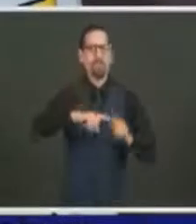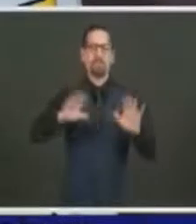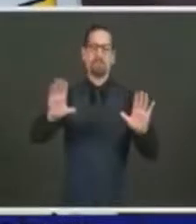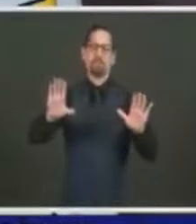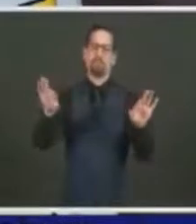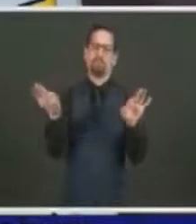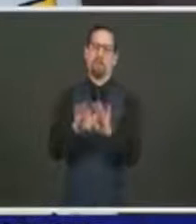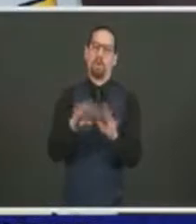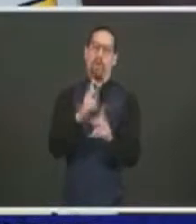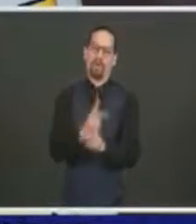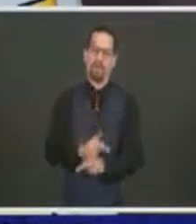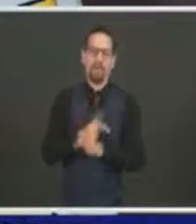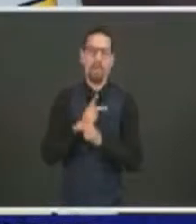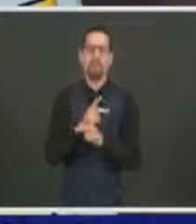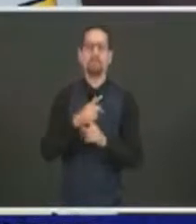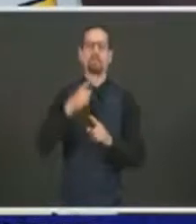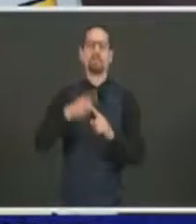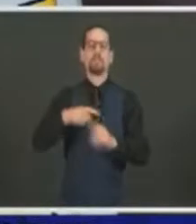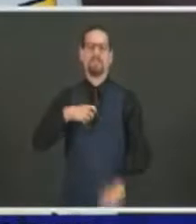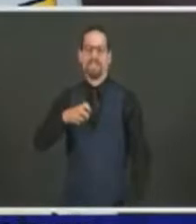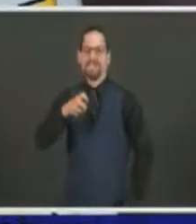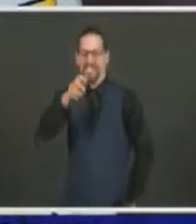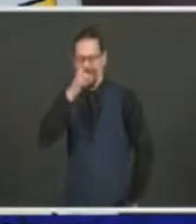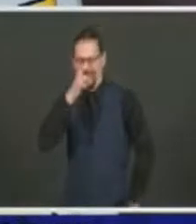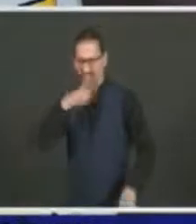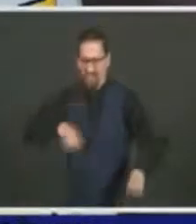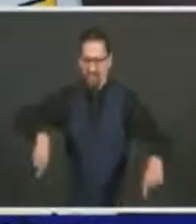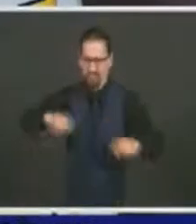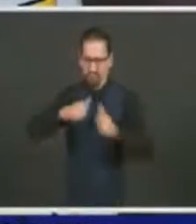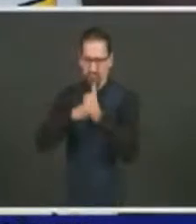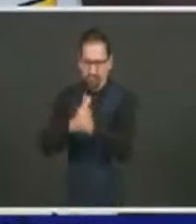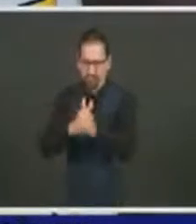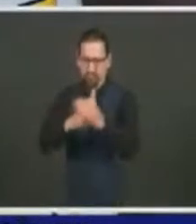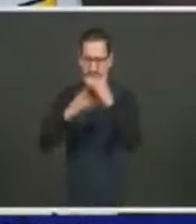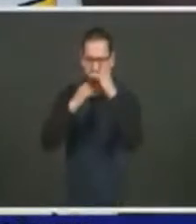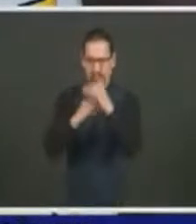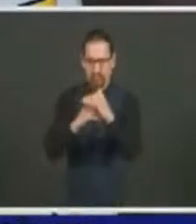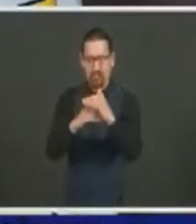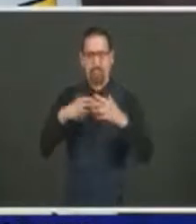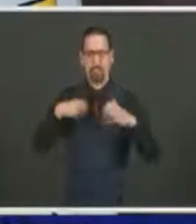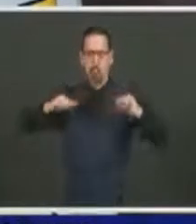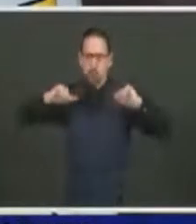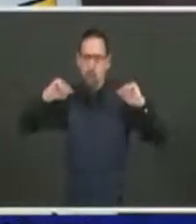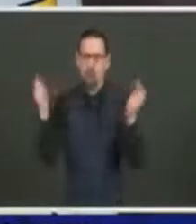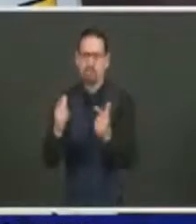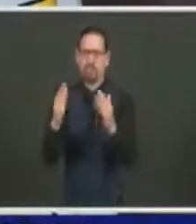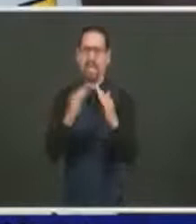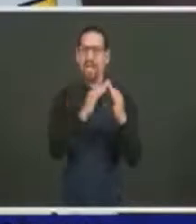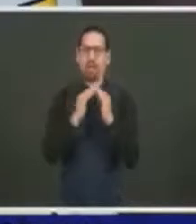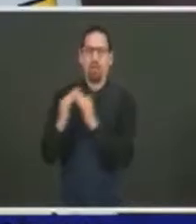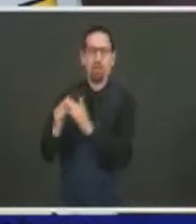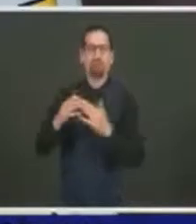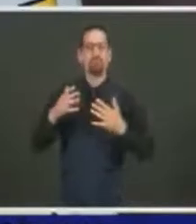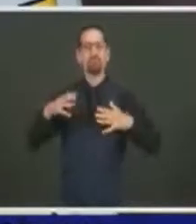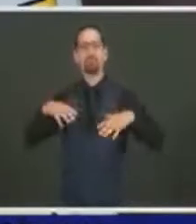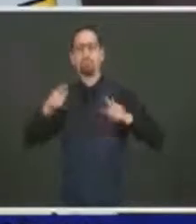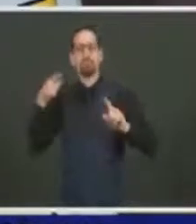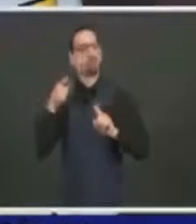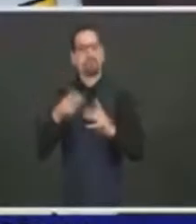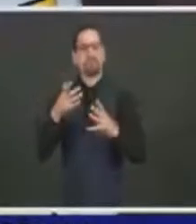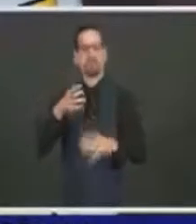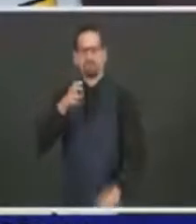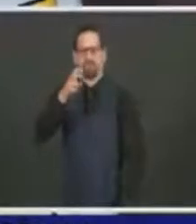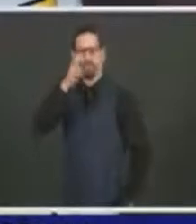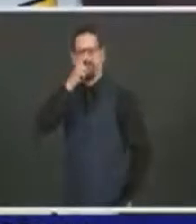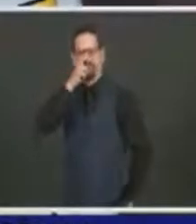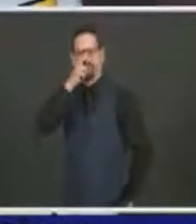limits, and we're going to help you, municipalities, with enforcement. also help you with plans to get